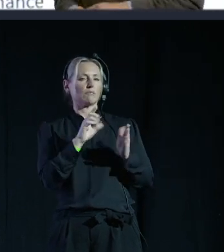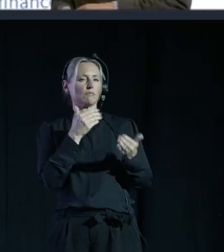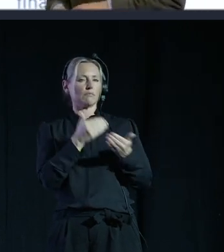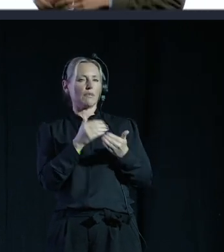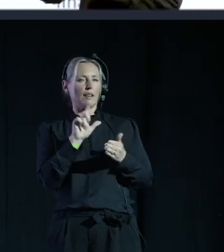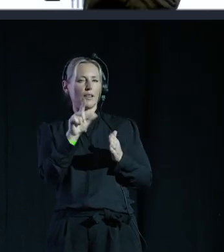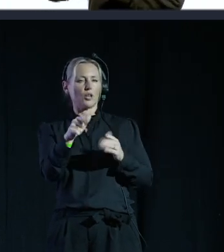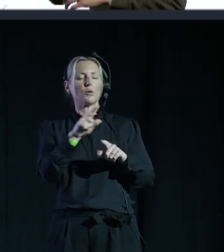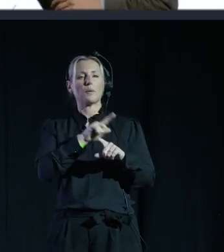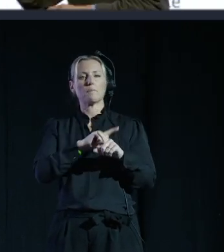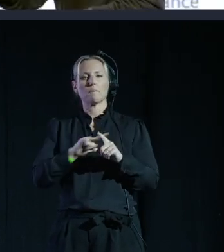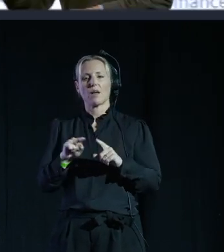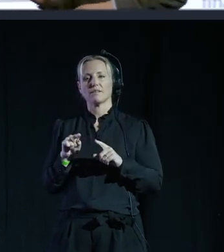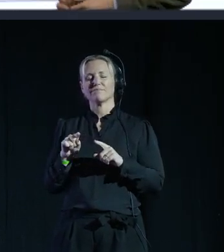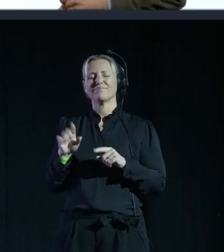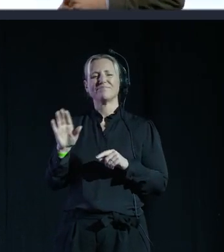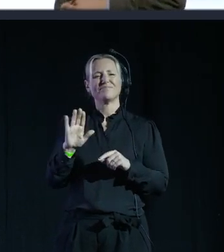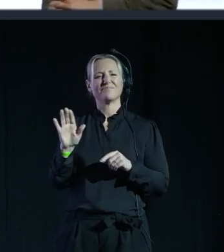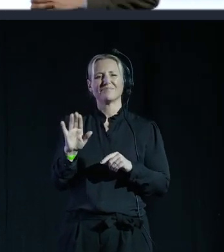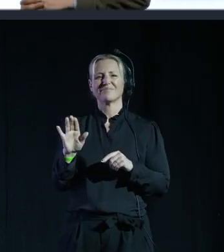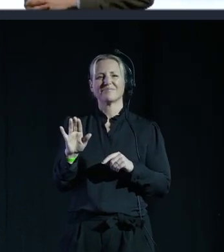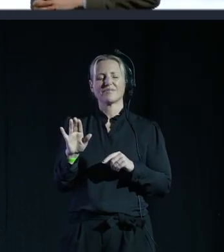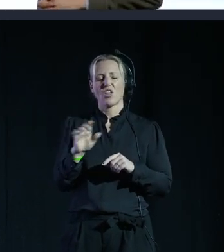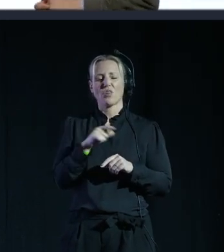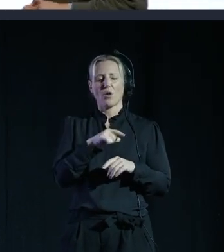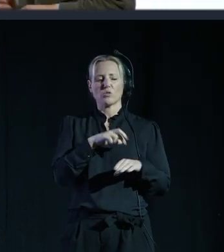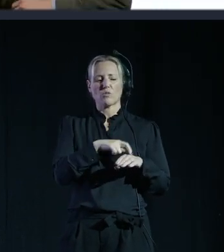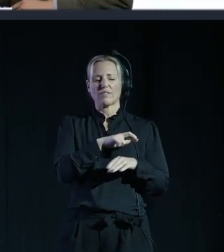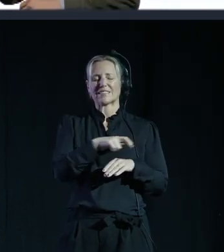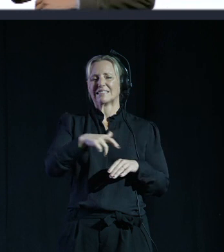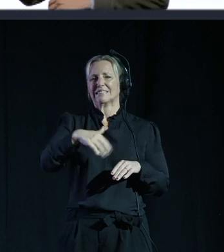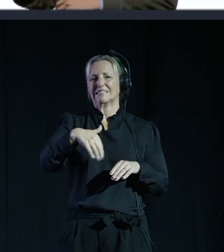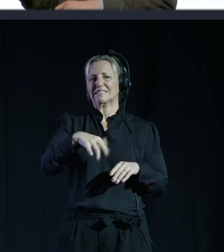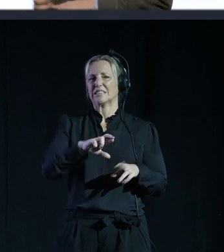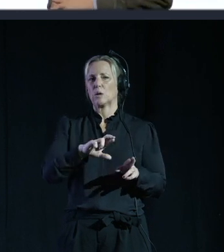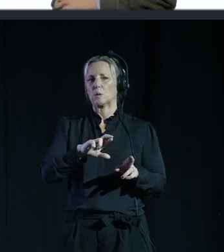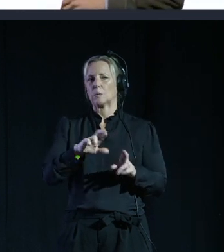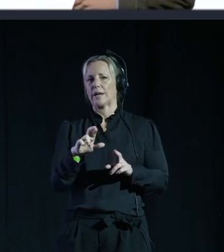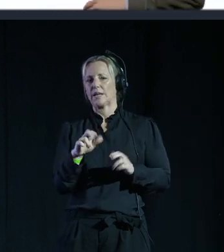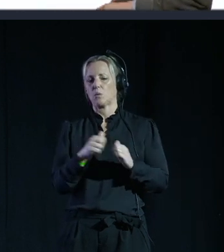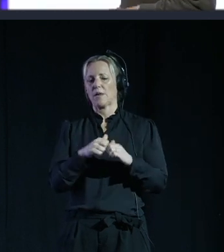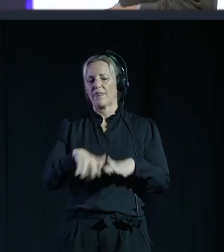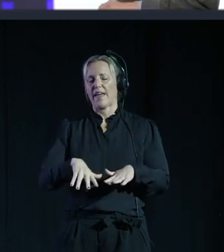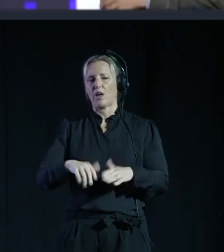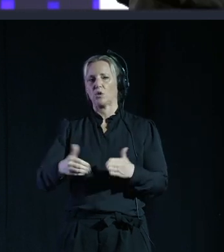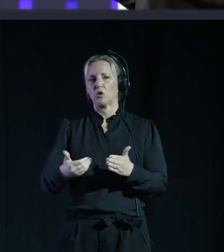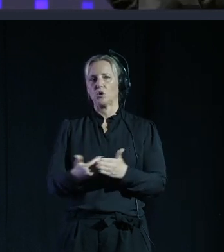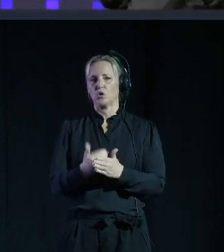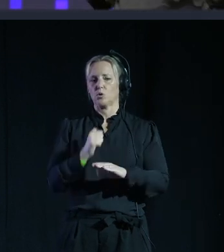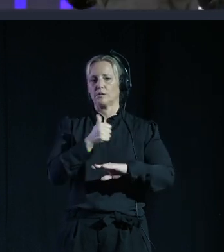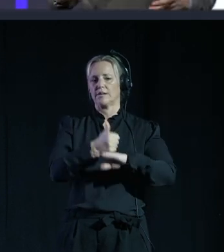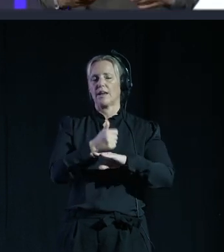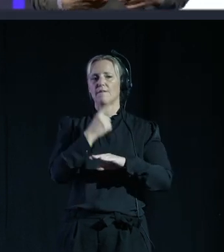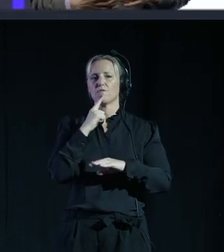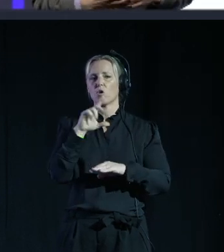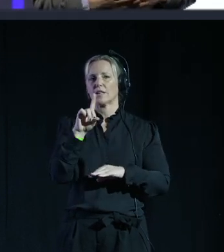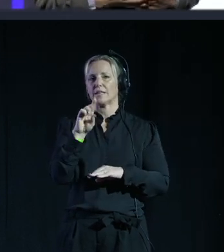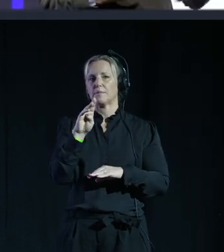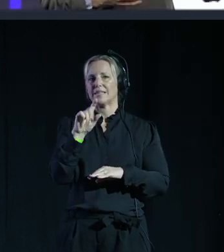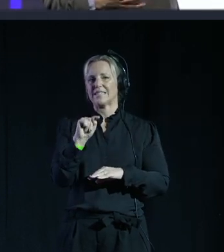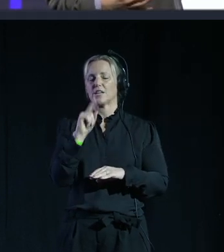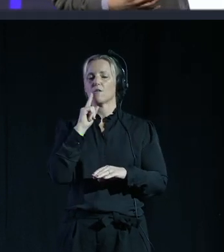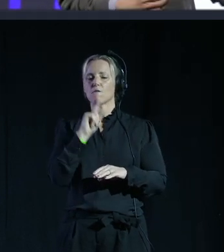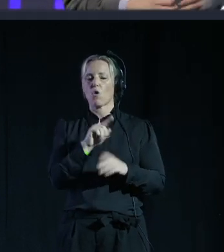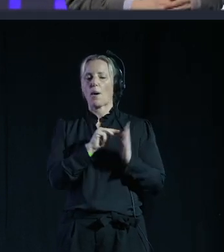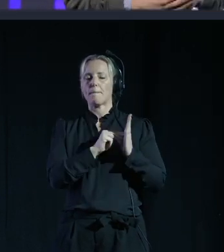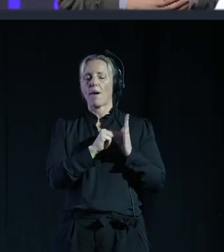Luis mentioned, we're not ready to have those references just yet without some new constructs in DBT for model governance, for being